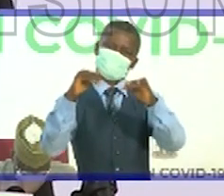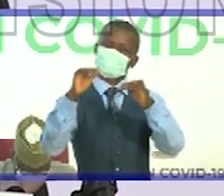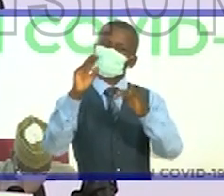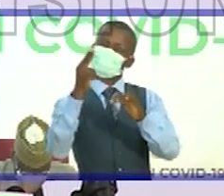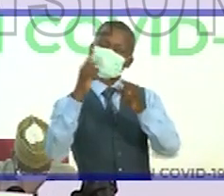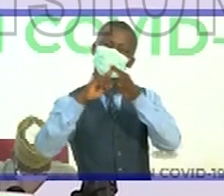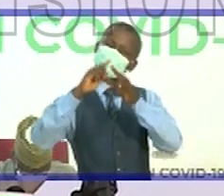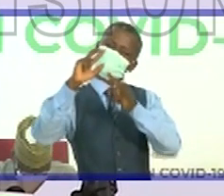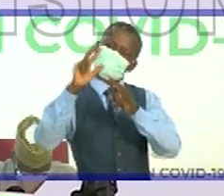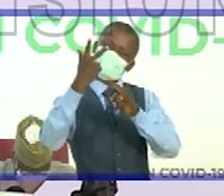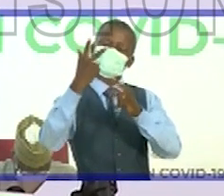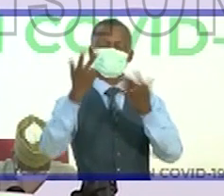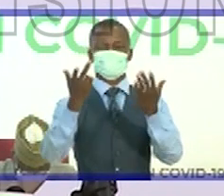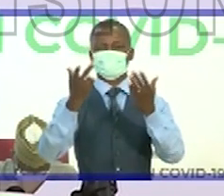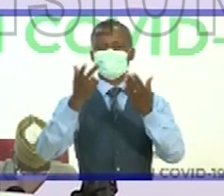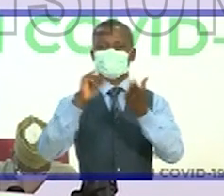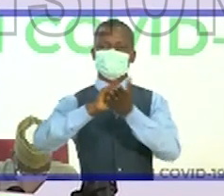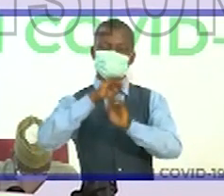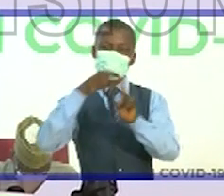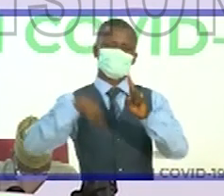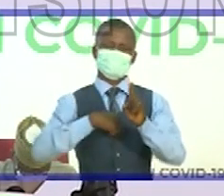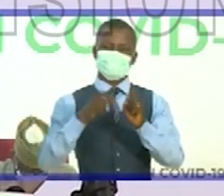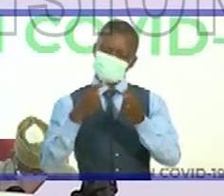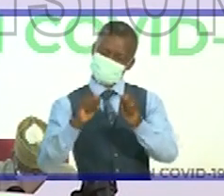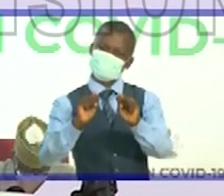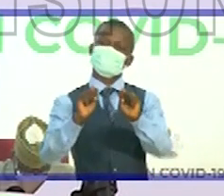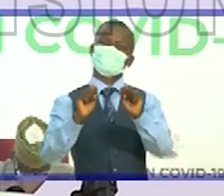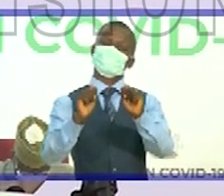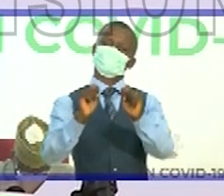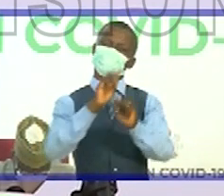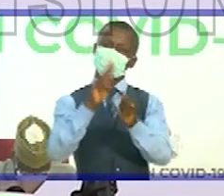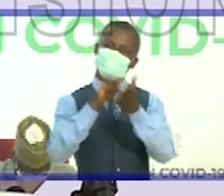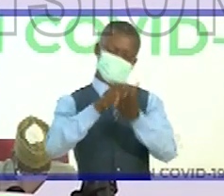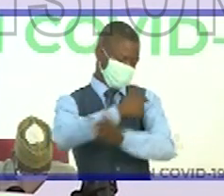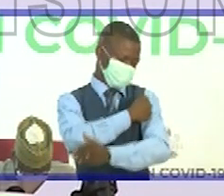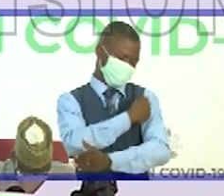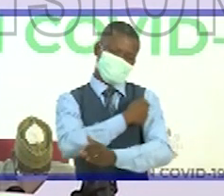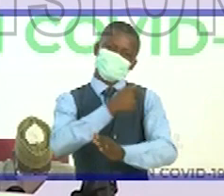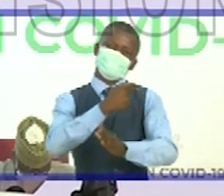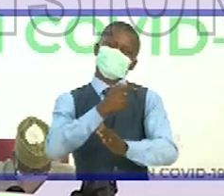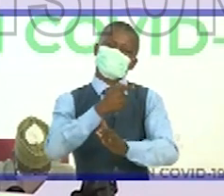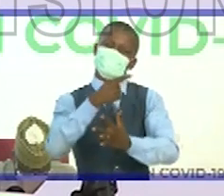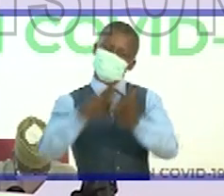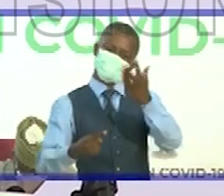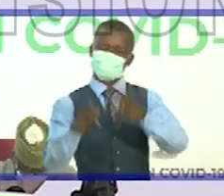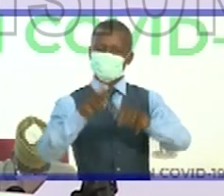really when you try the vaccines among larger groups of people, up to 30,000 people.